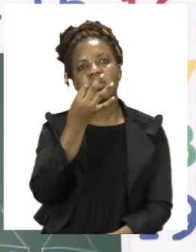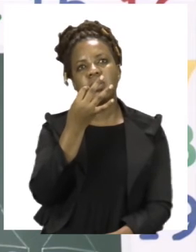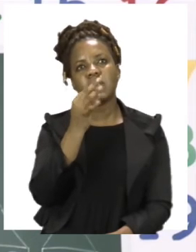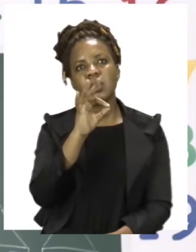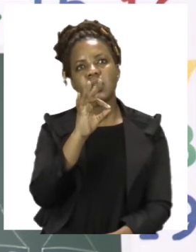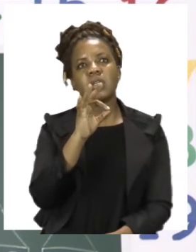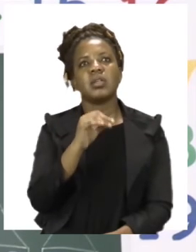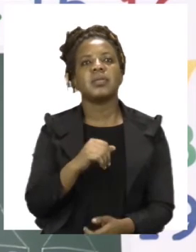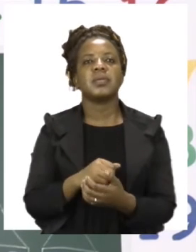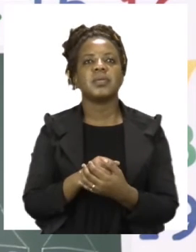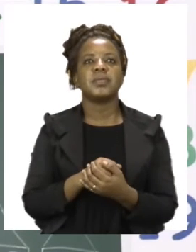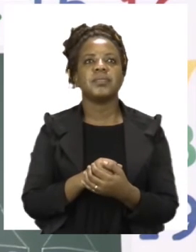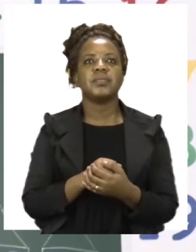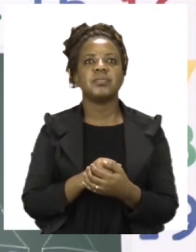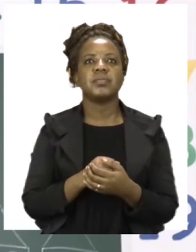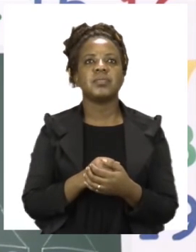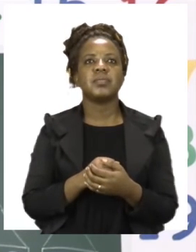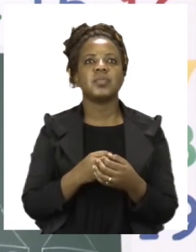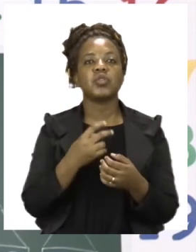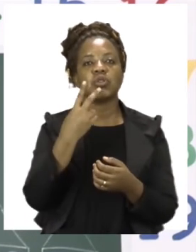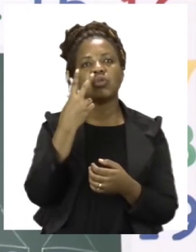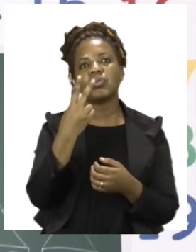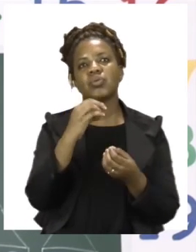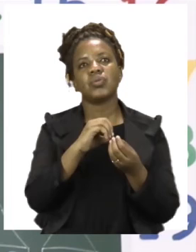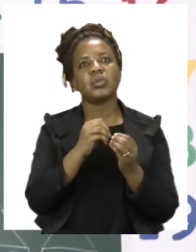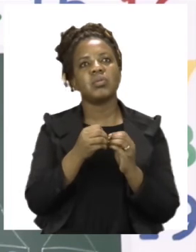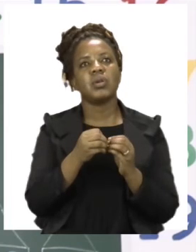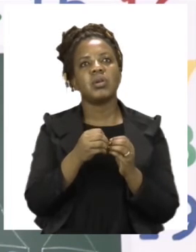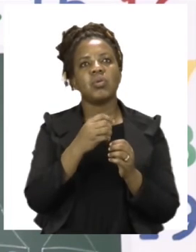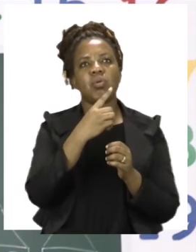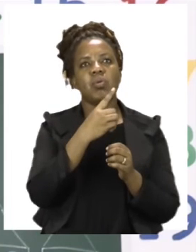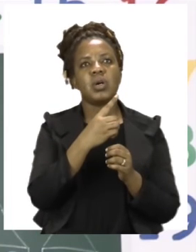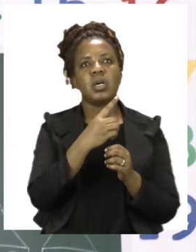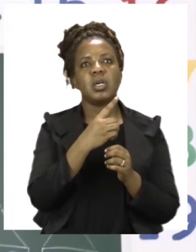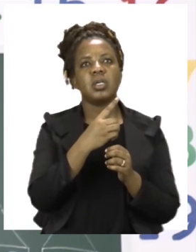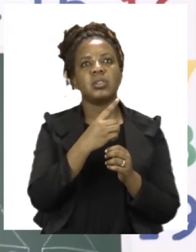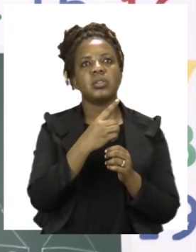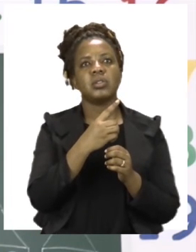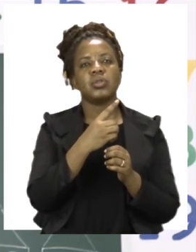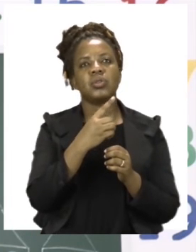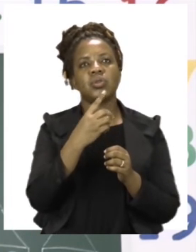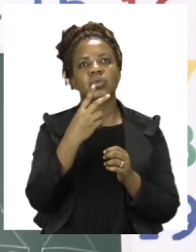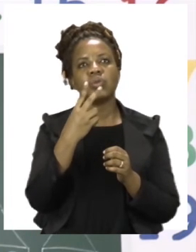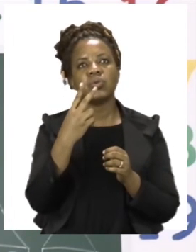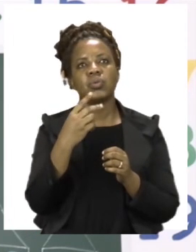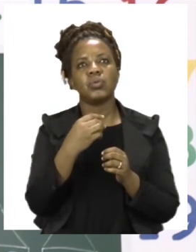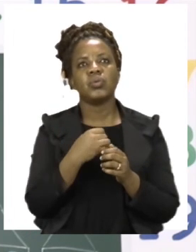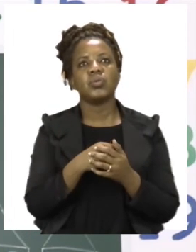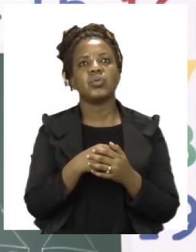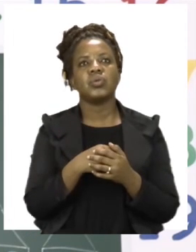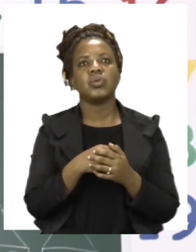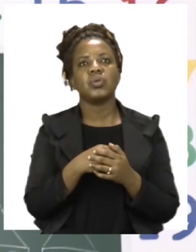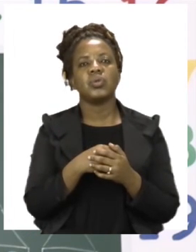59. So how many hops did we do? We did 1, 2